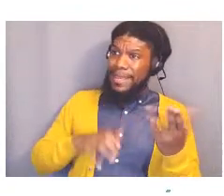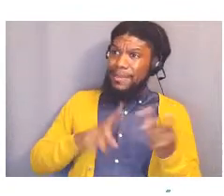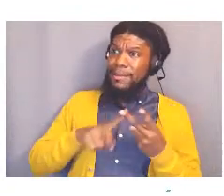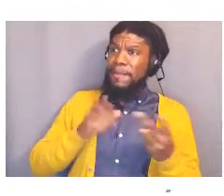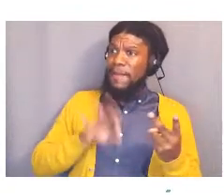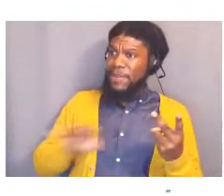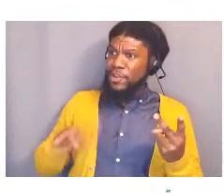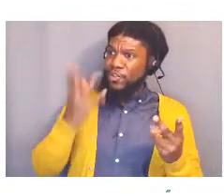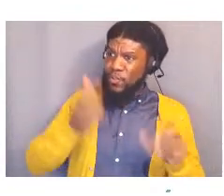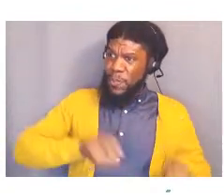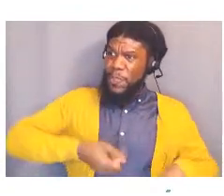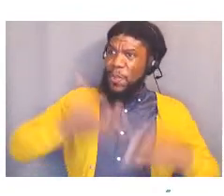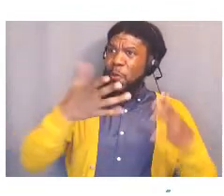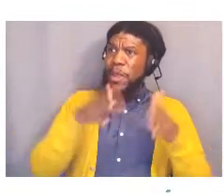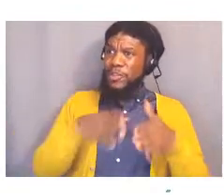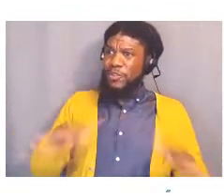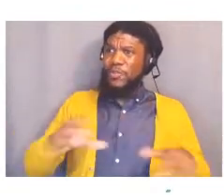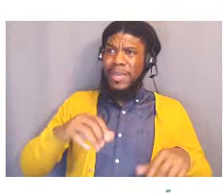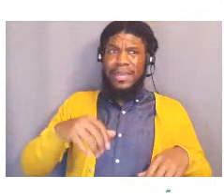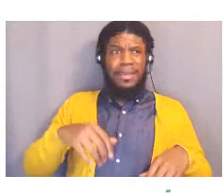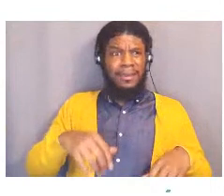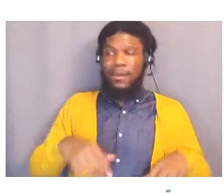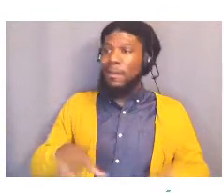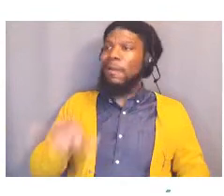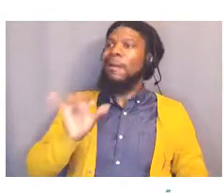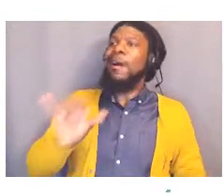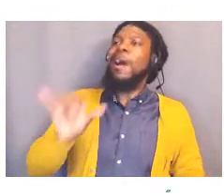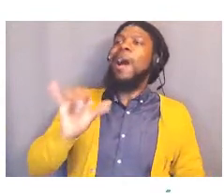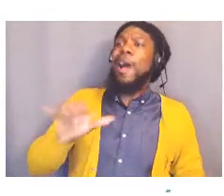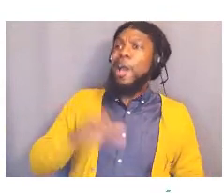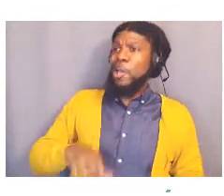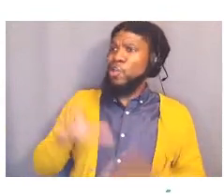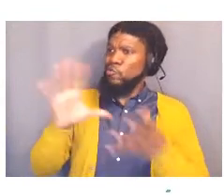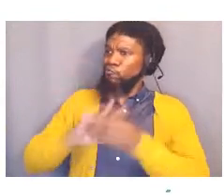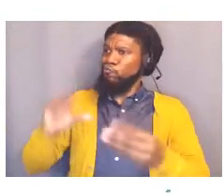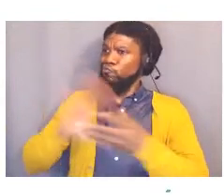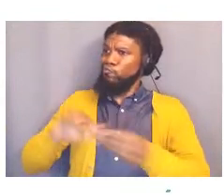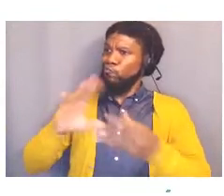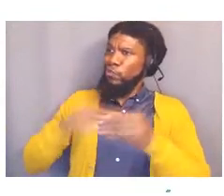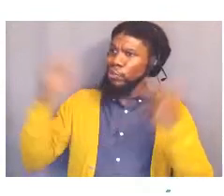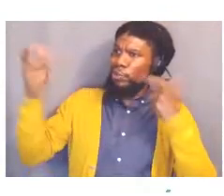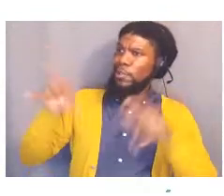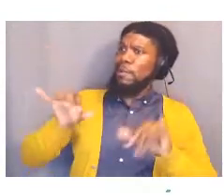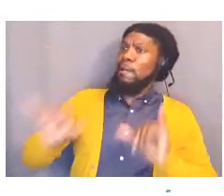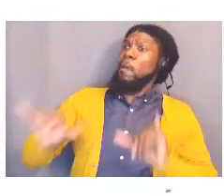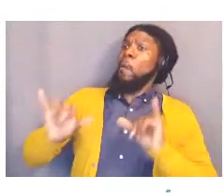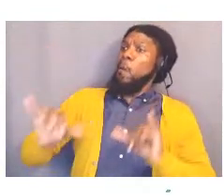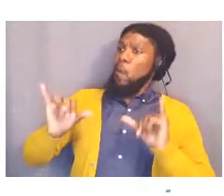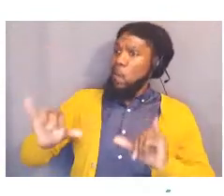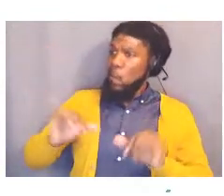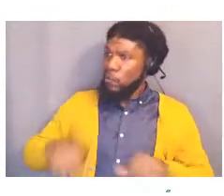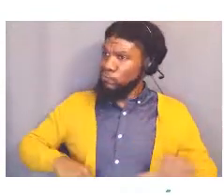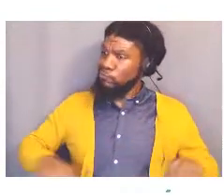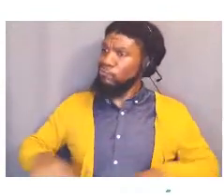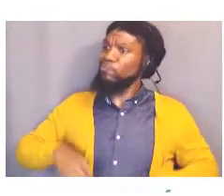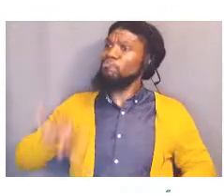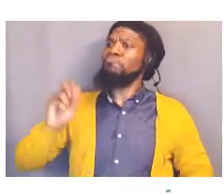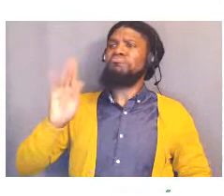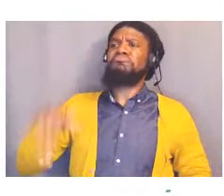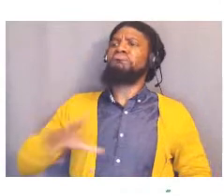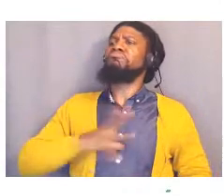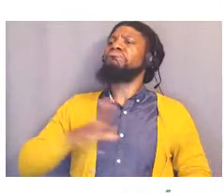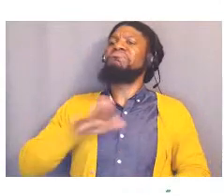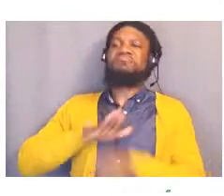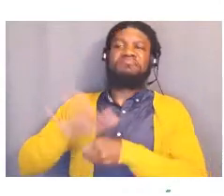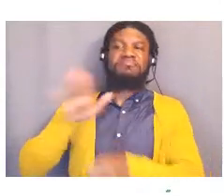street? You talking high and mighty. Talk on till your talk is true. Because you ain't going to be able to say